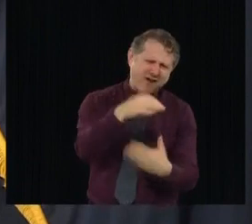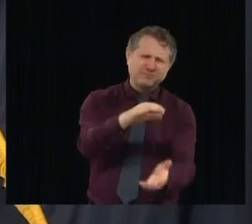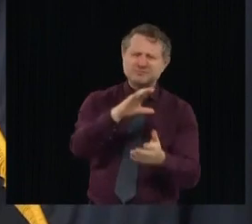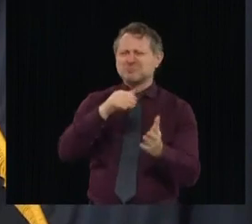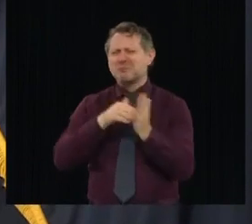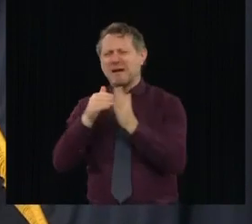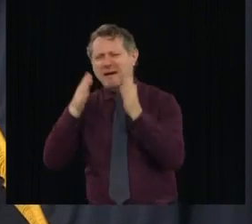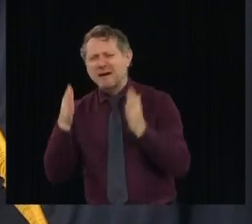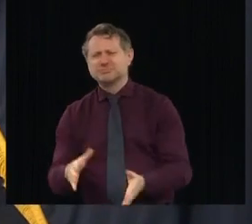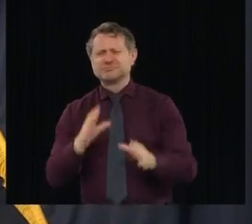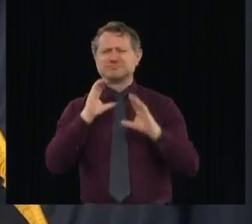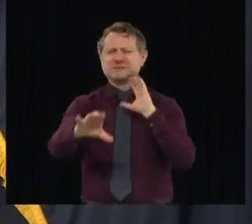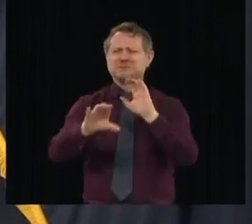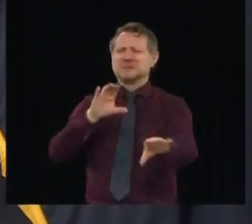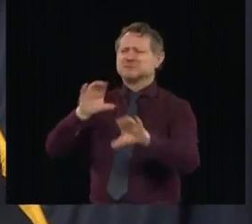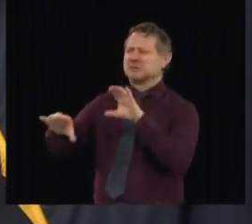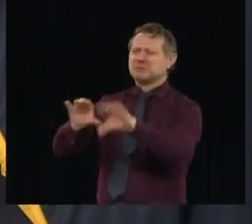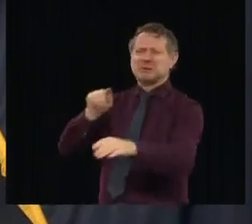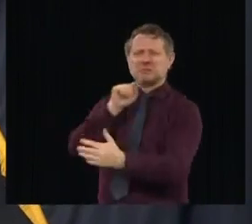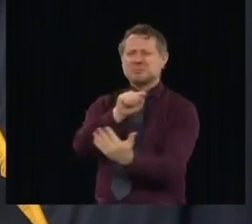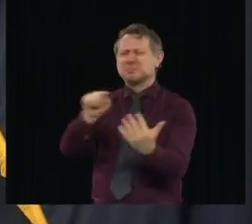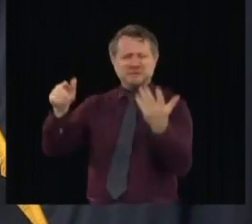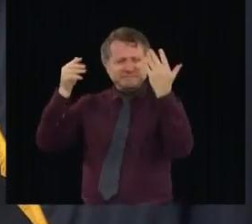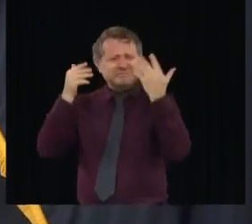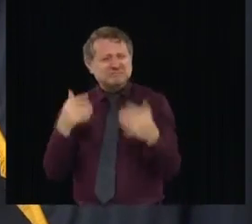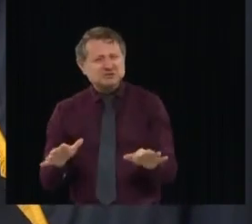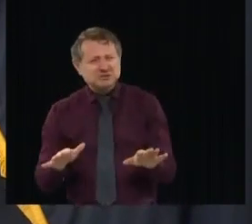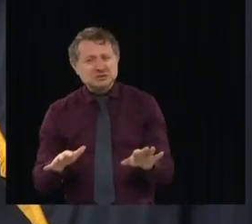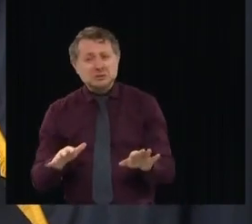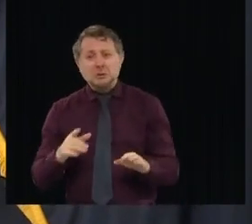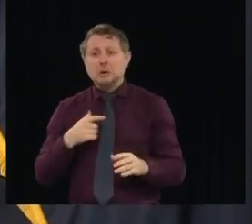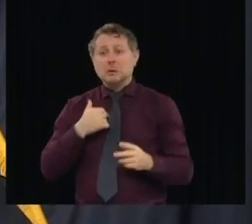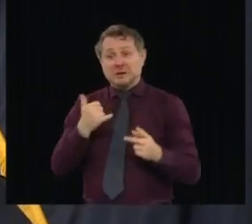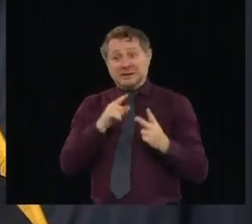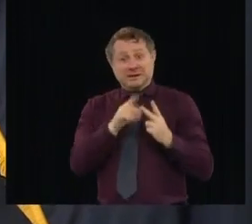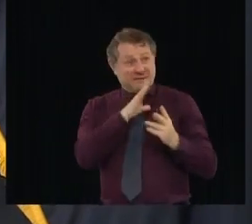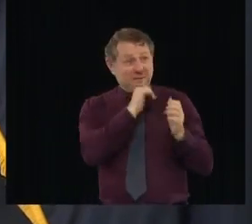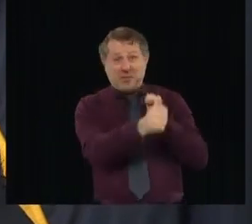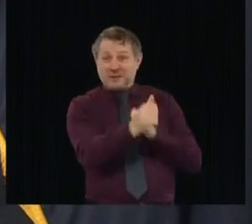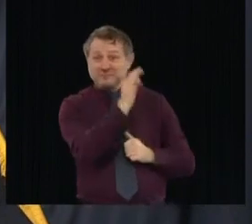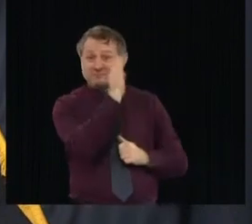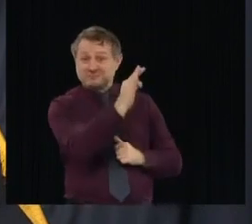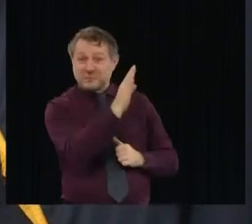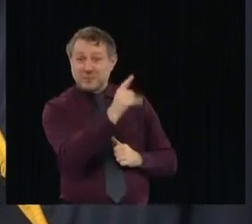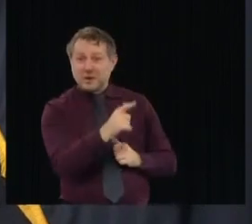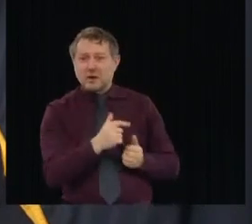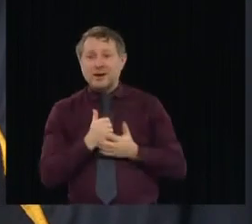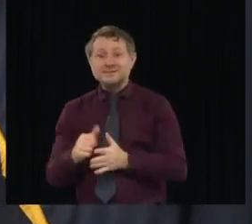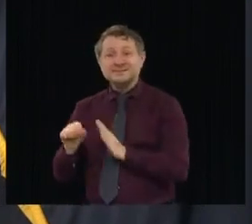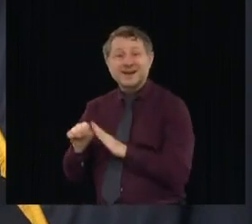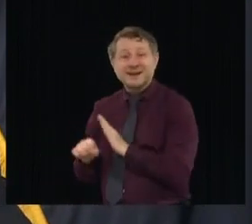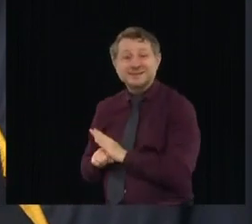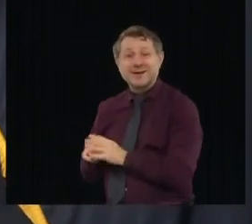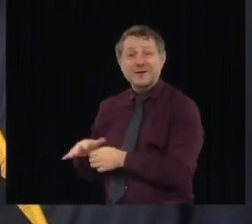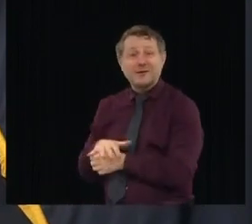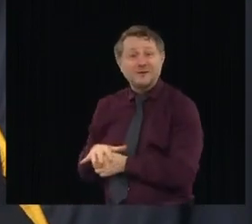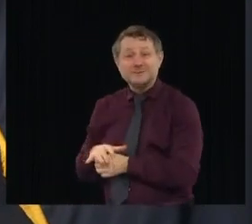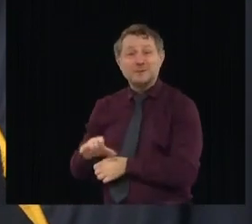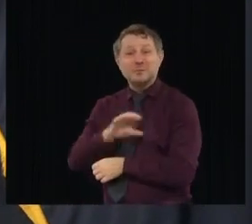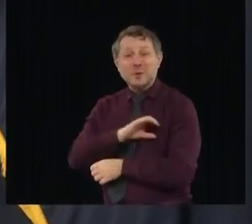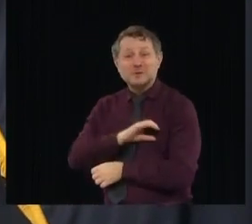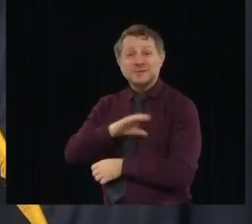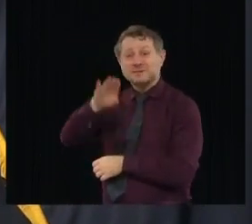to take care of all these other needs, either you pass a bill to take care of state and local government, and that's police, firefighters, and